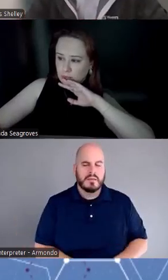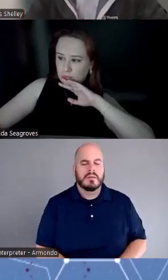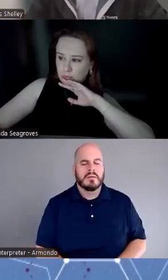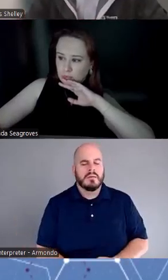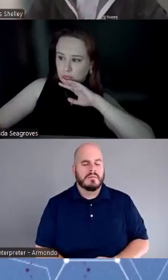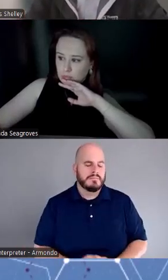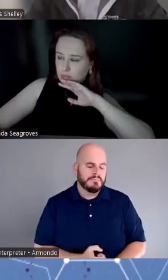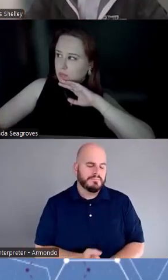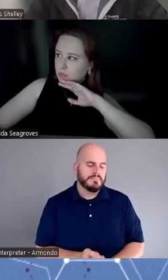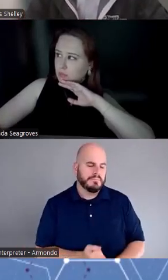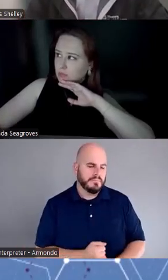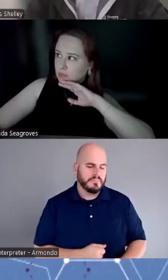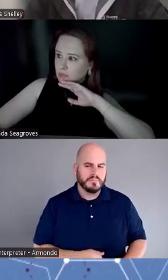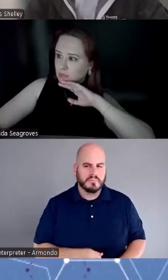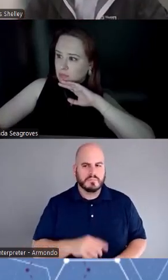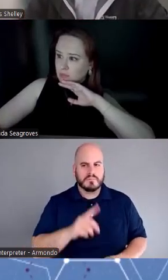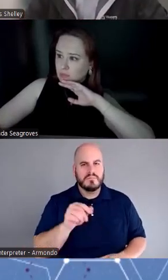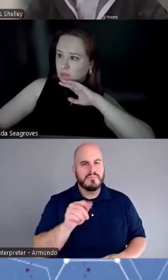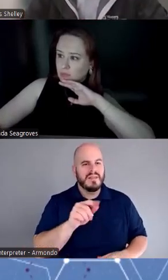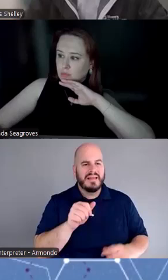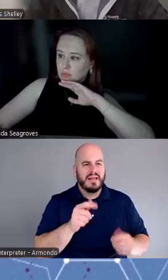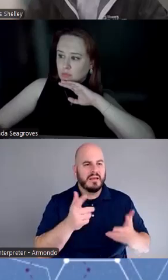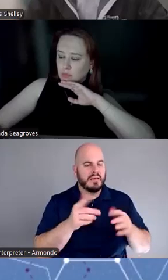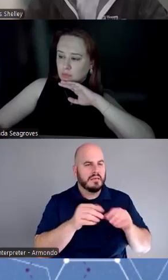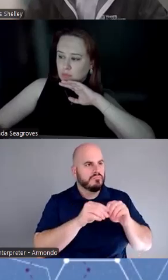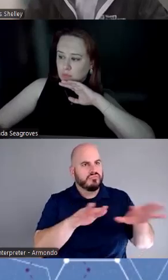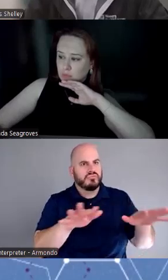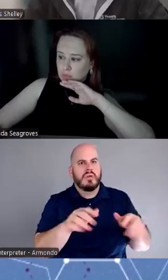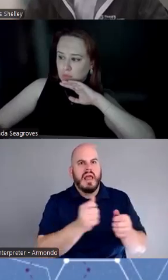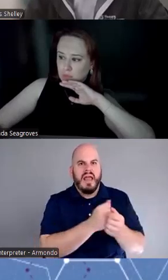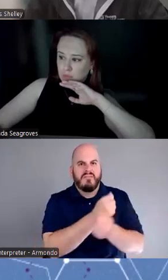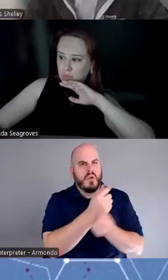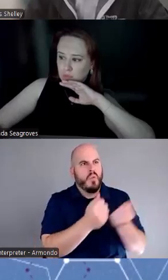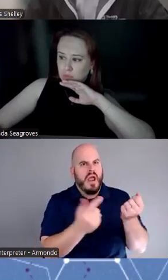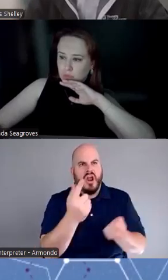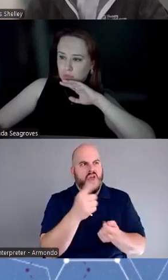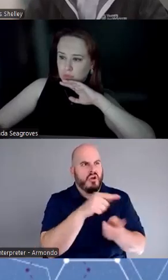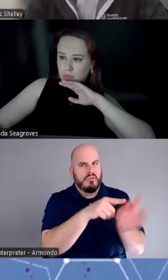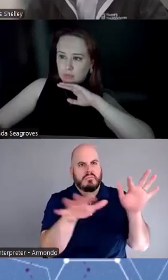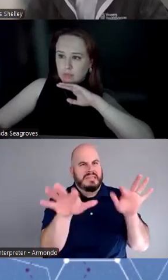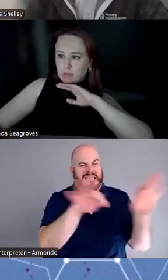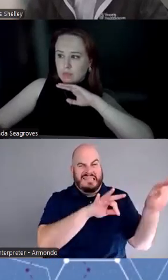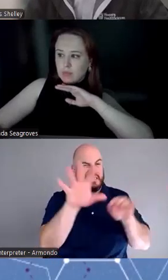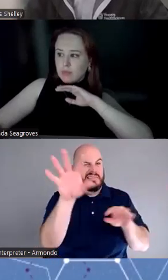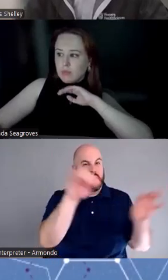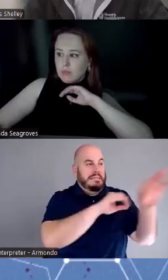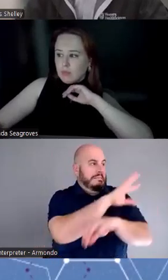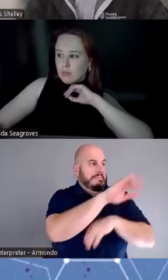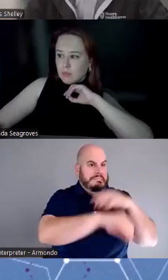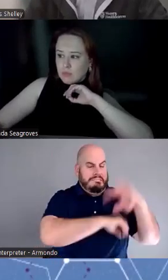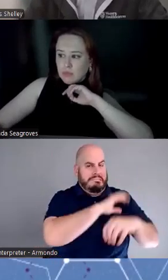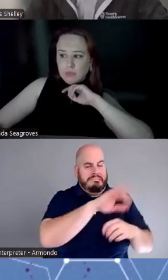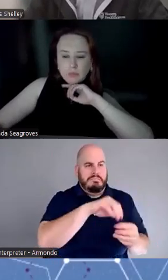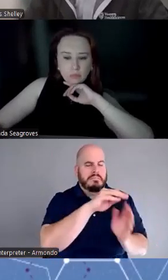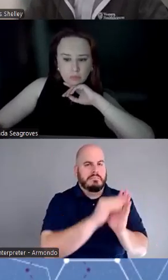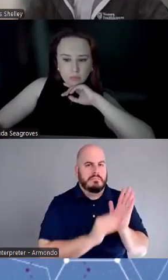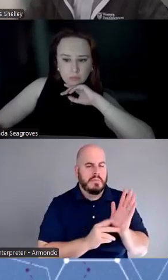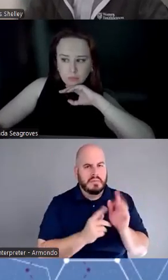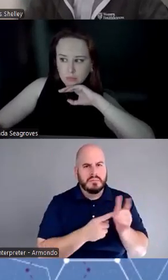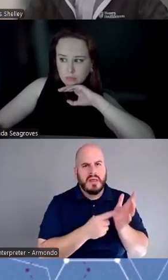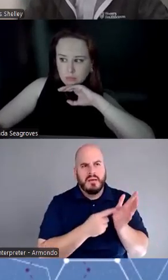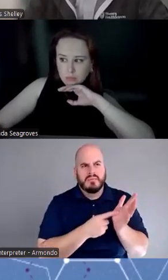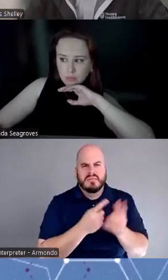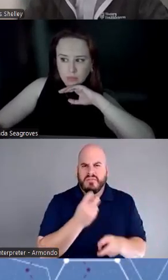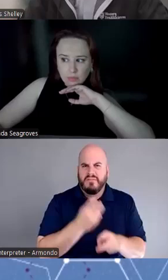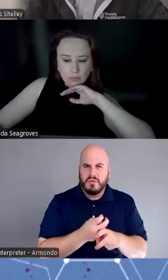streamlined thing. Data is strewn everywhere and you have to kind of corral it into one place. And sometimes that's difficult. And there's